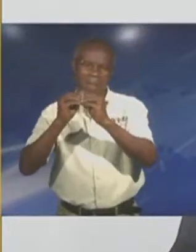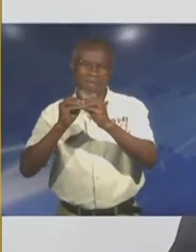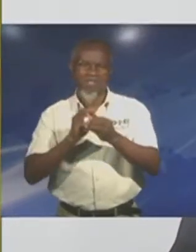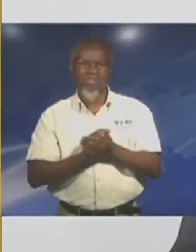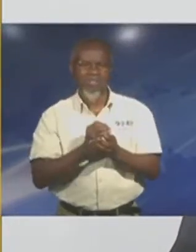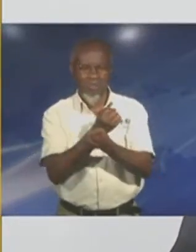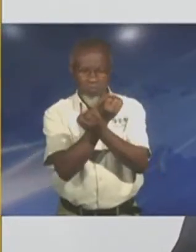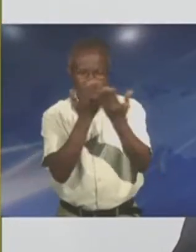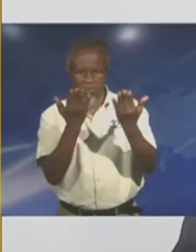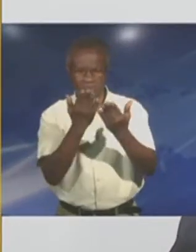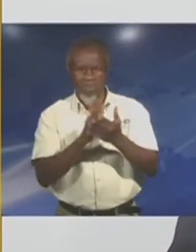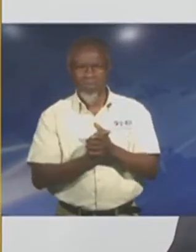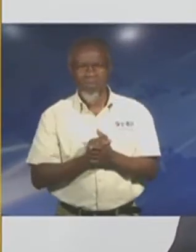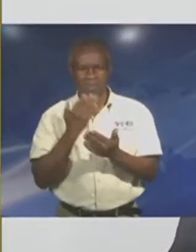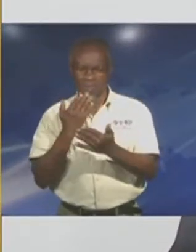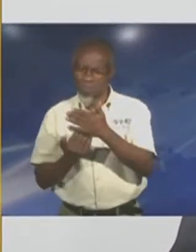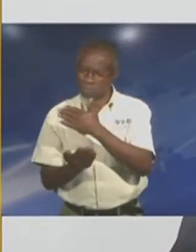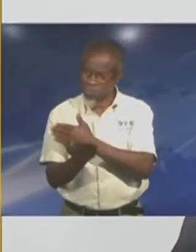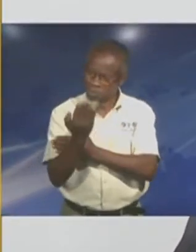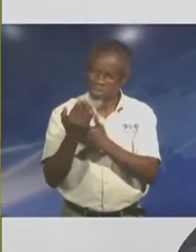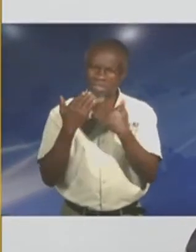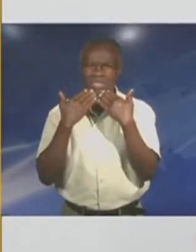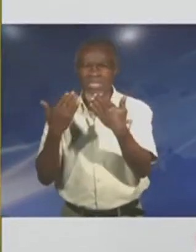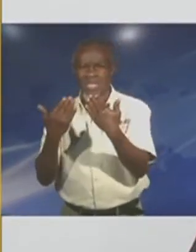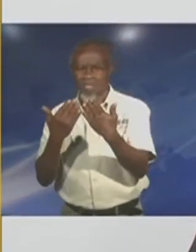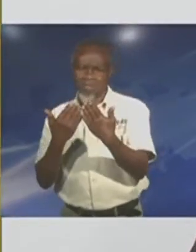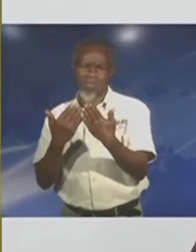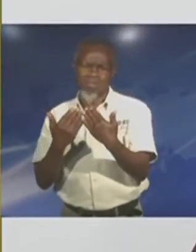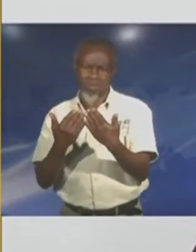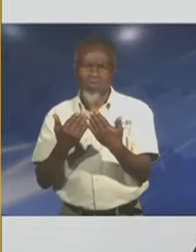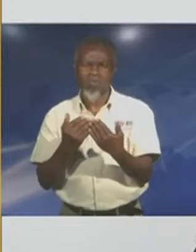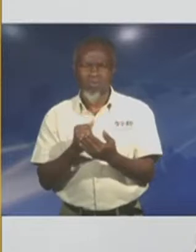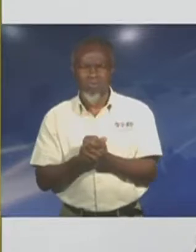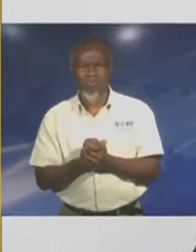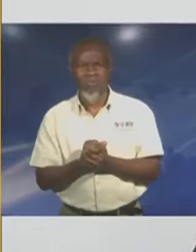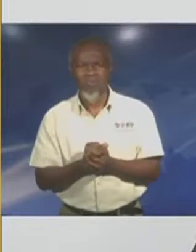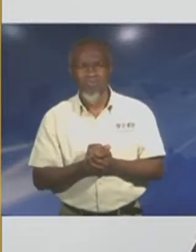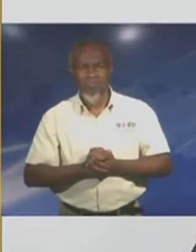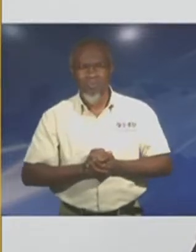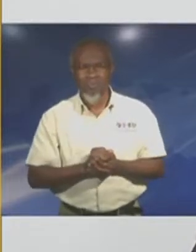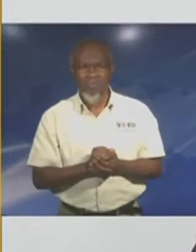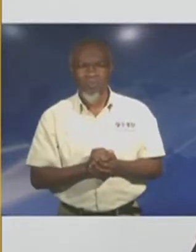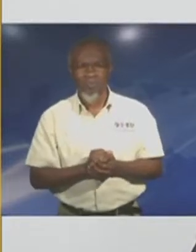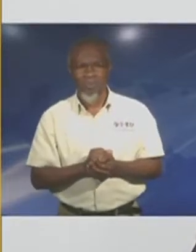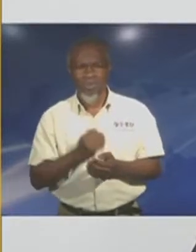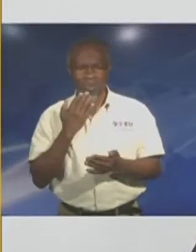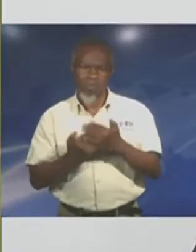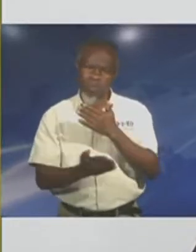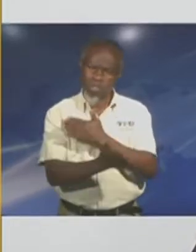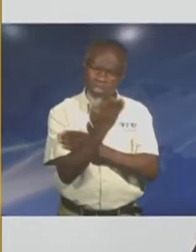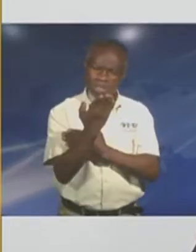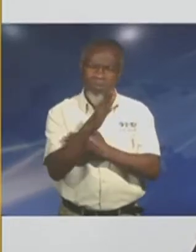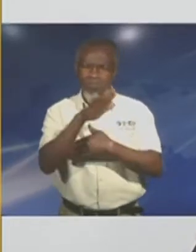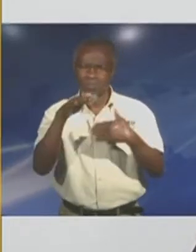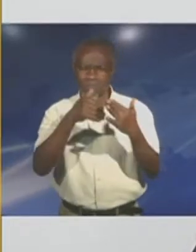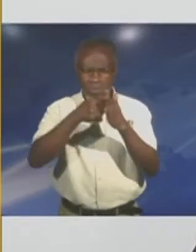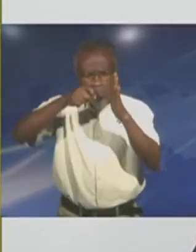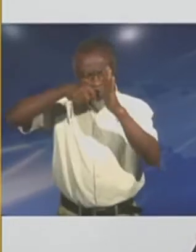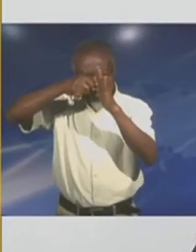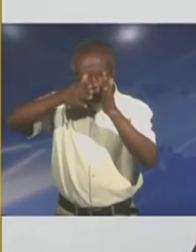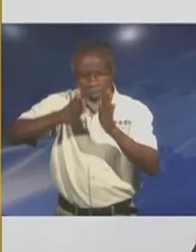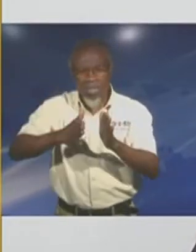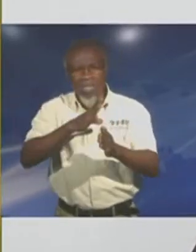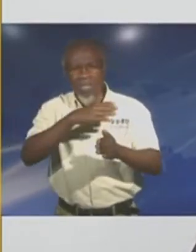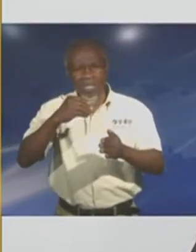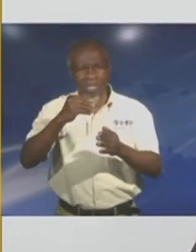Hey, good morning and thank you to Ms. Curley. Good morning to my colleague, Dr. Miriam Abdul-Richards. Good morning to members of the media, members of the viewing